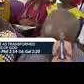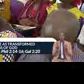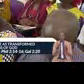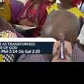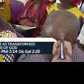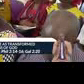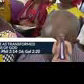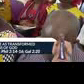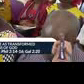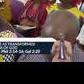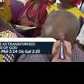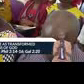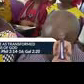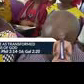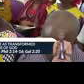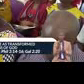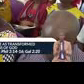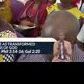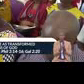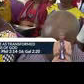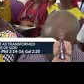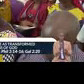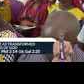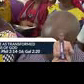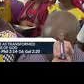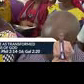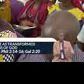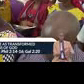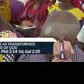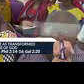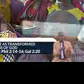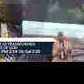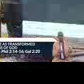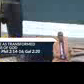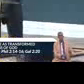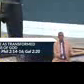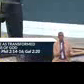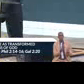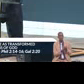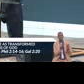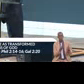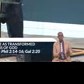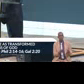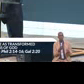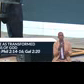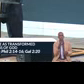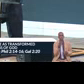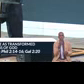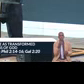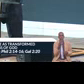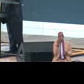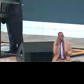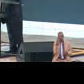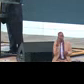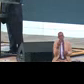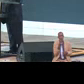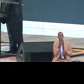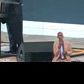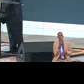Can you think about somebody is going along the street and he's smoking, bringing out